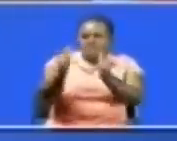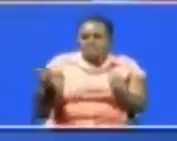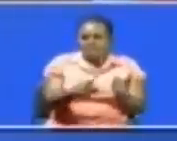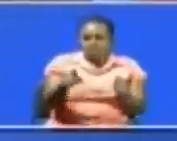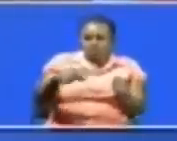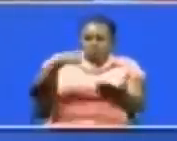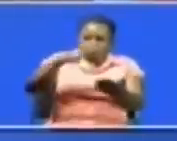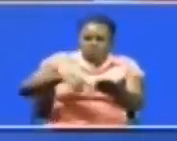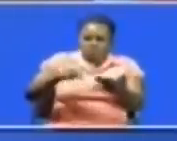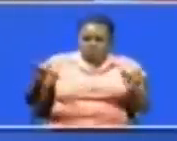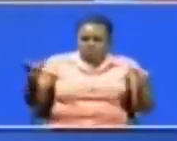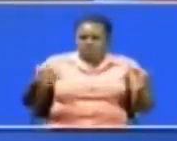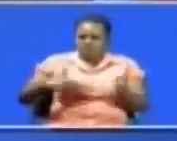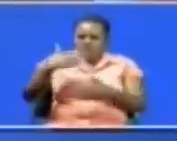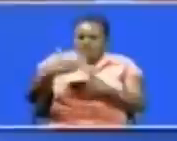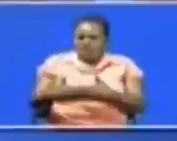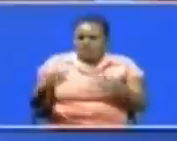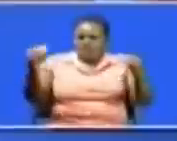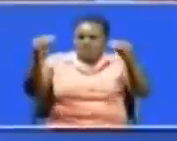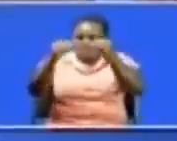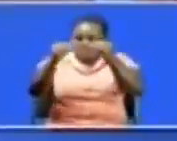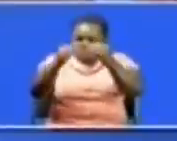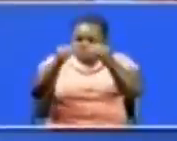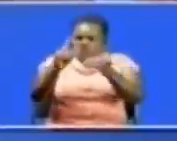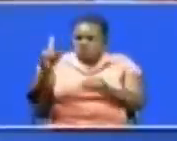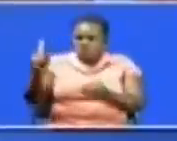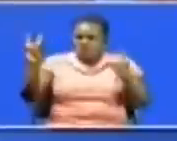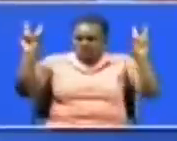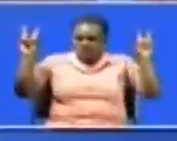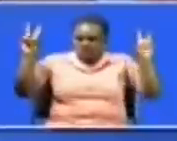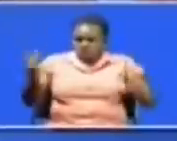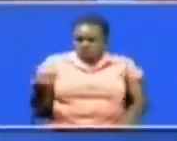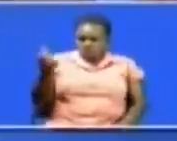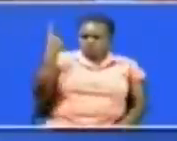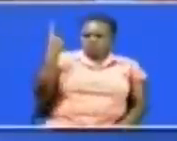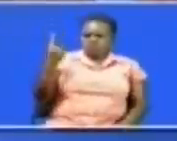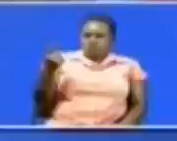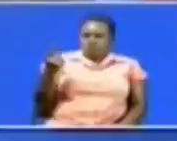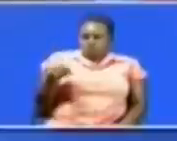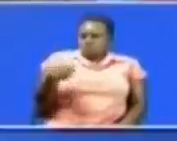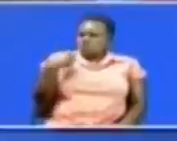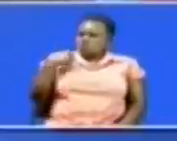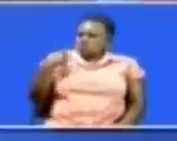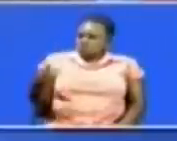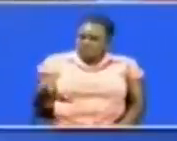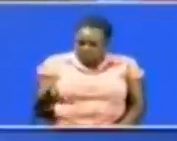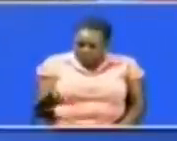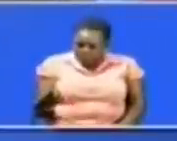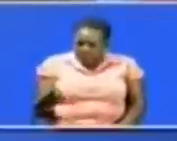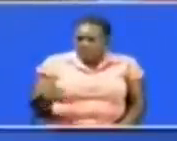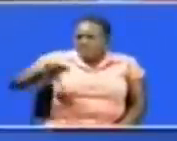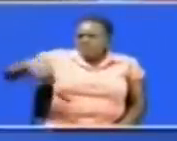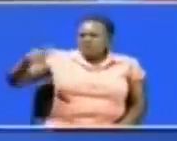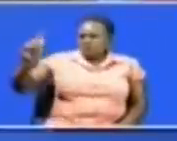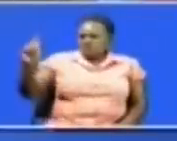the press statement after the meeting, and one of the things that stood out was that you said and claimed that Mount